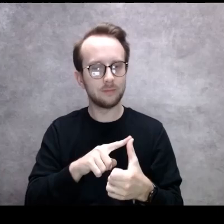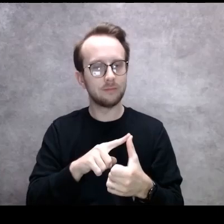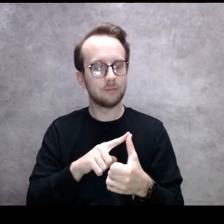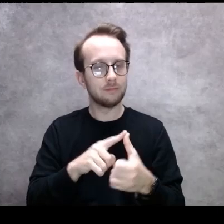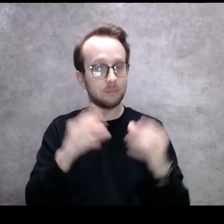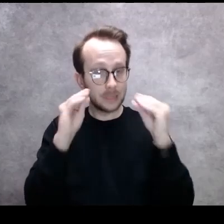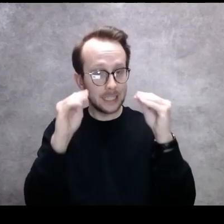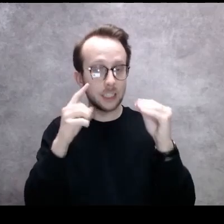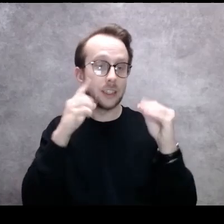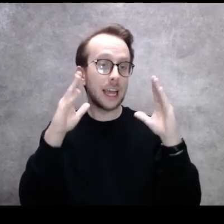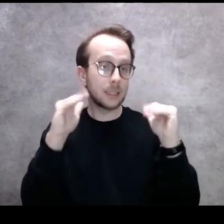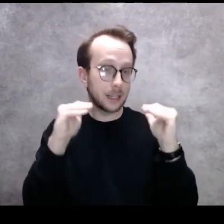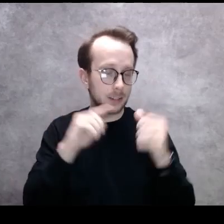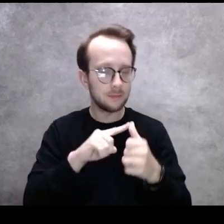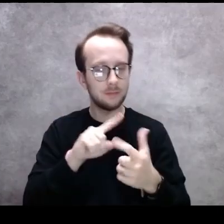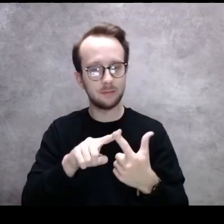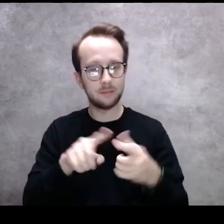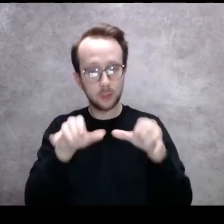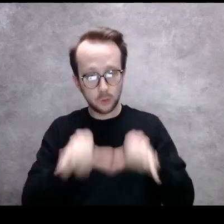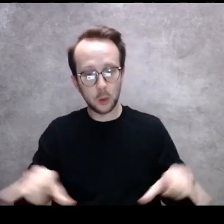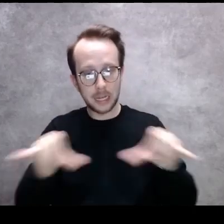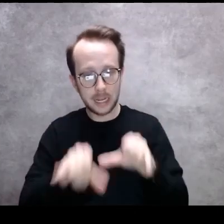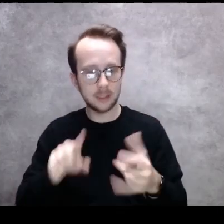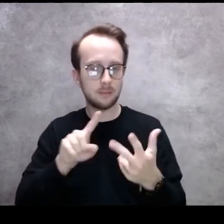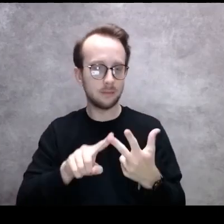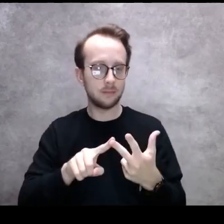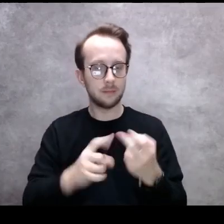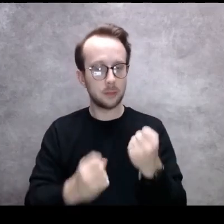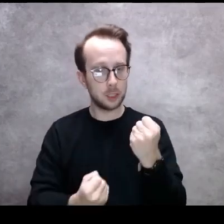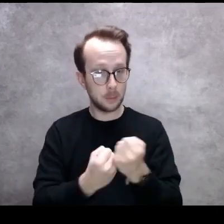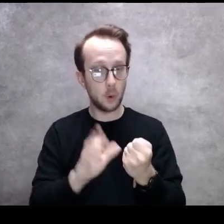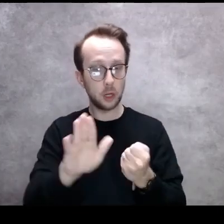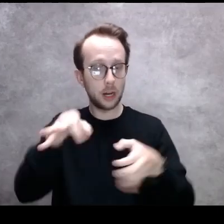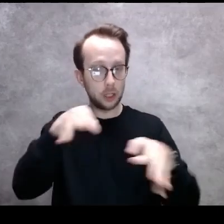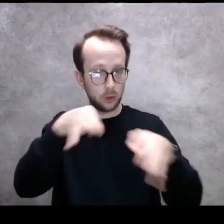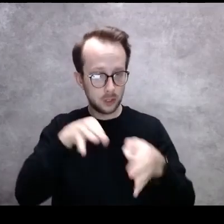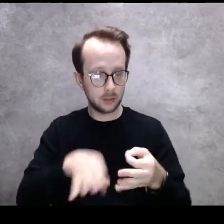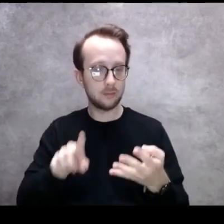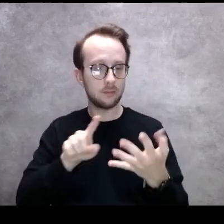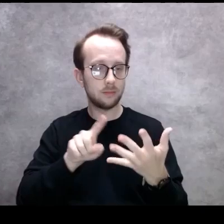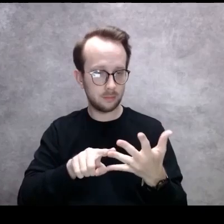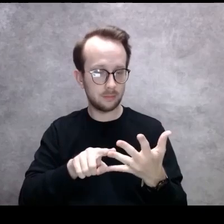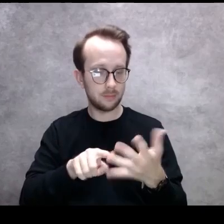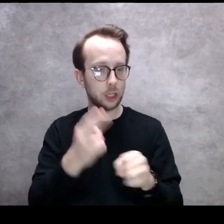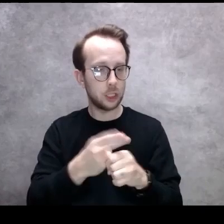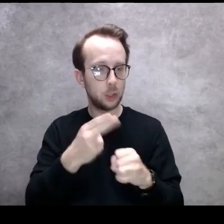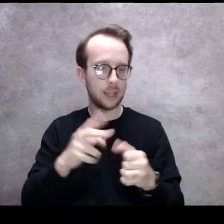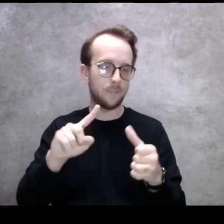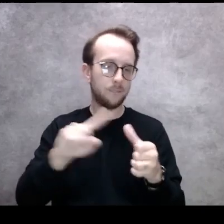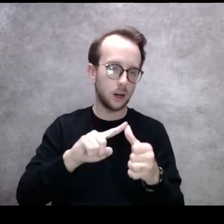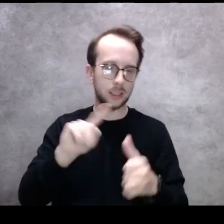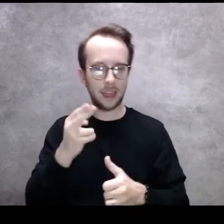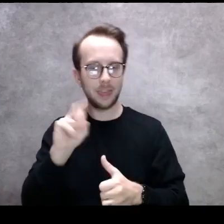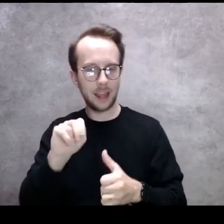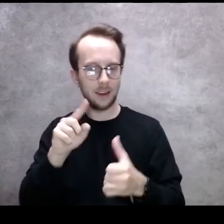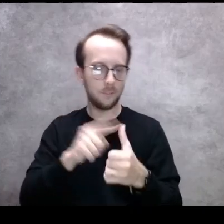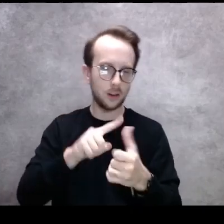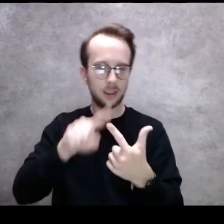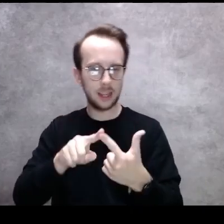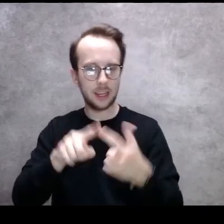teach expectations, routines, support instructions, using a first-then board or visual